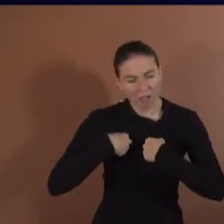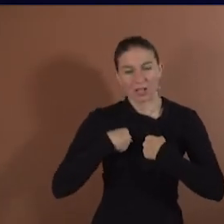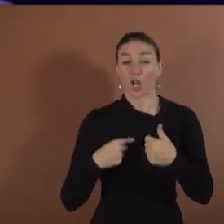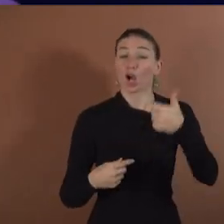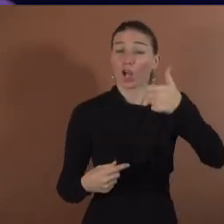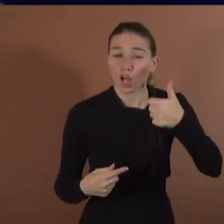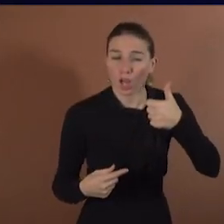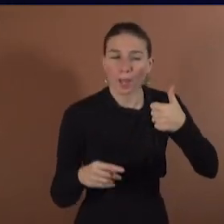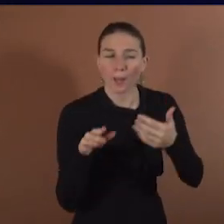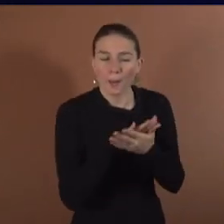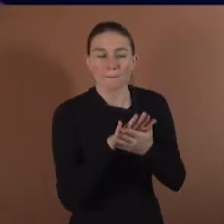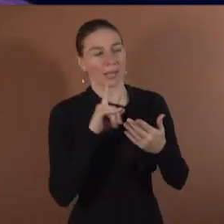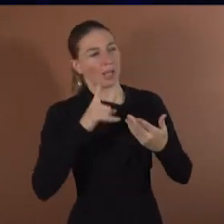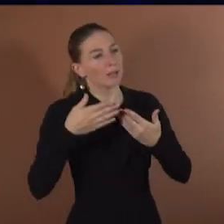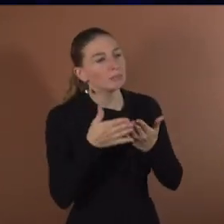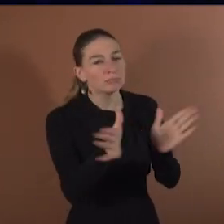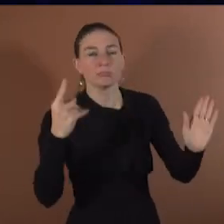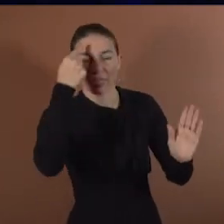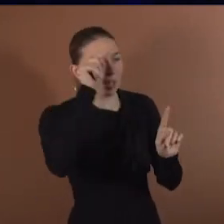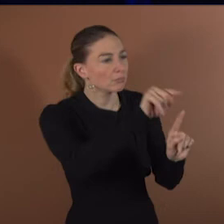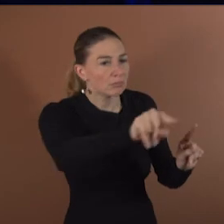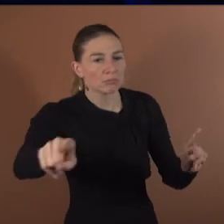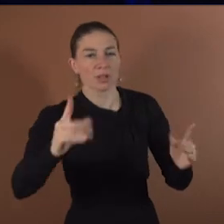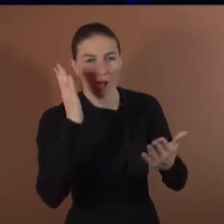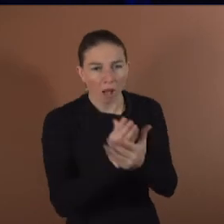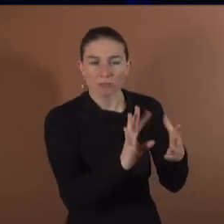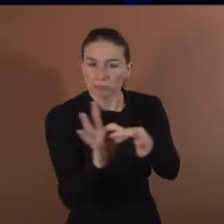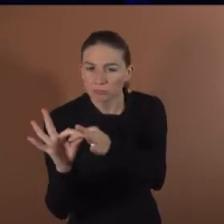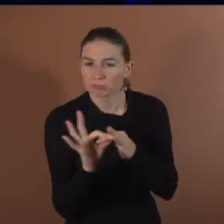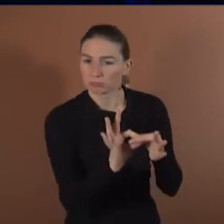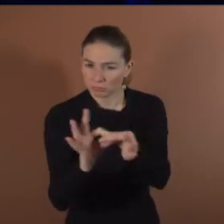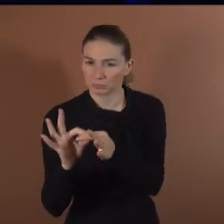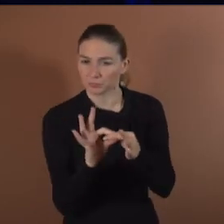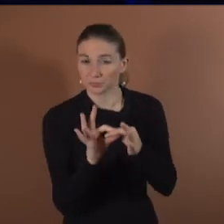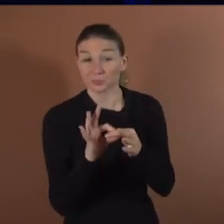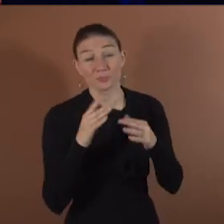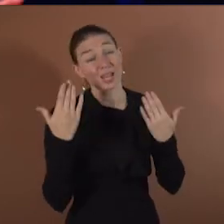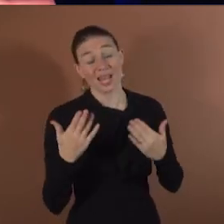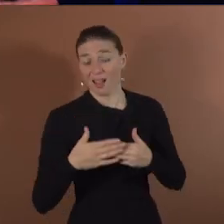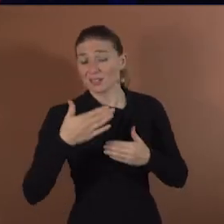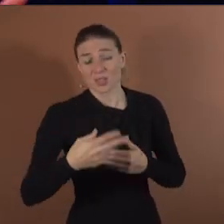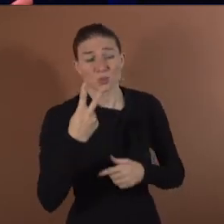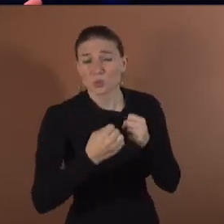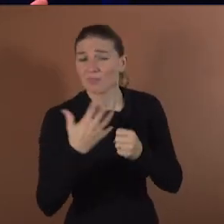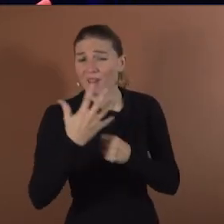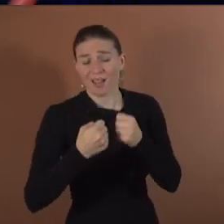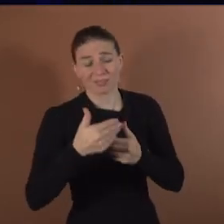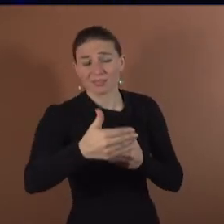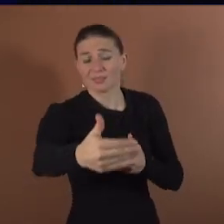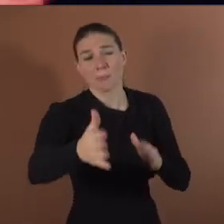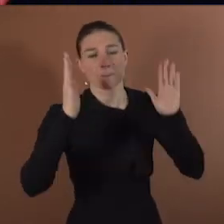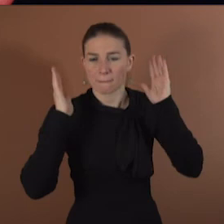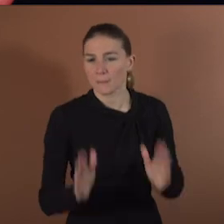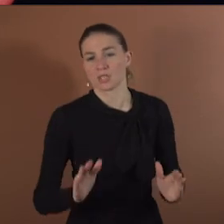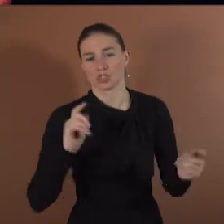of the planet. This is the way it's always been, but that's got to change. In the next few years, 2 years, 5 years, as soon as possible, we